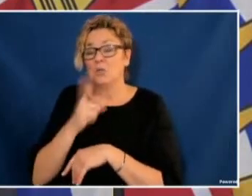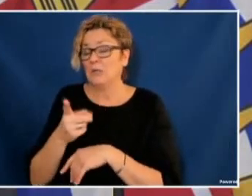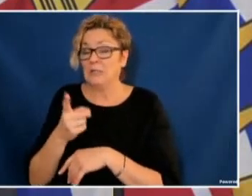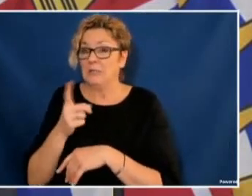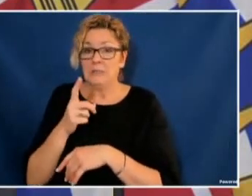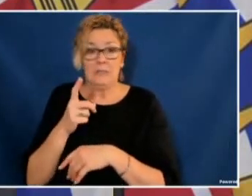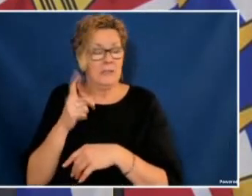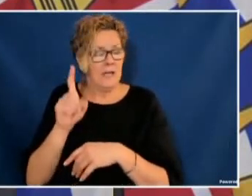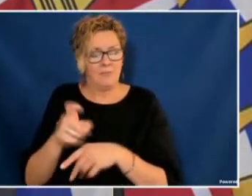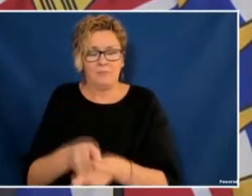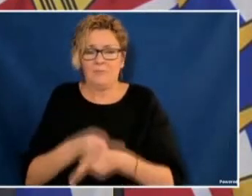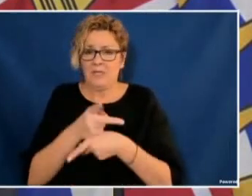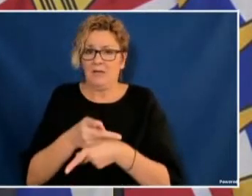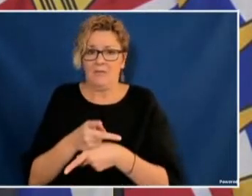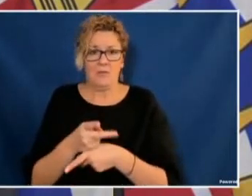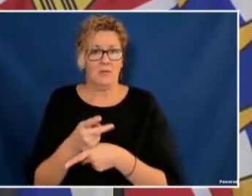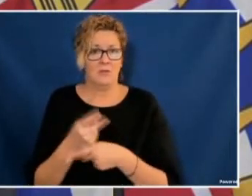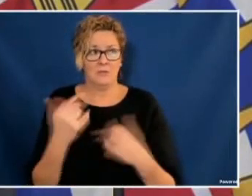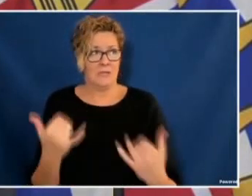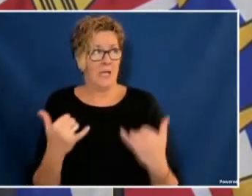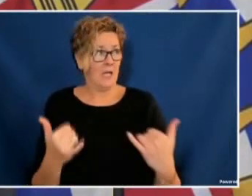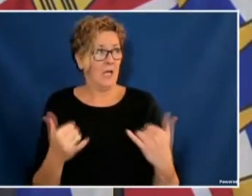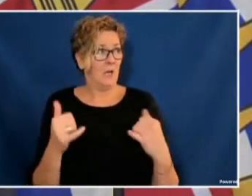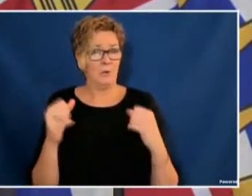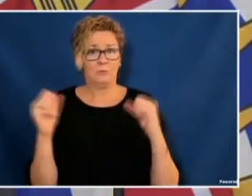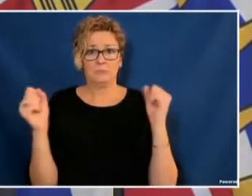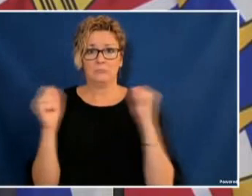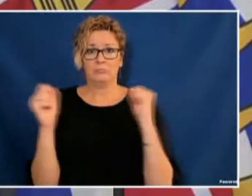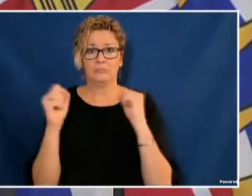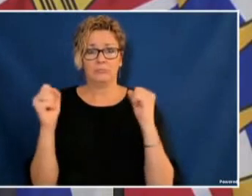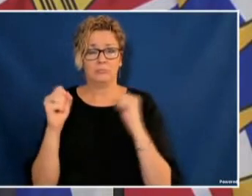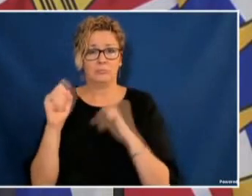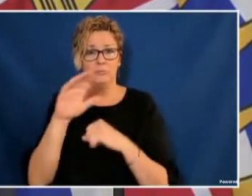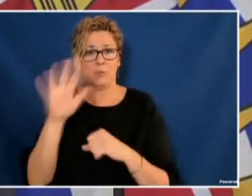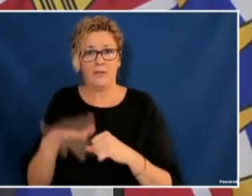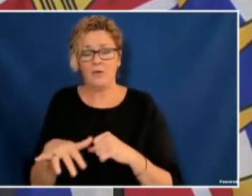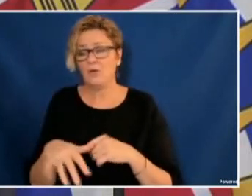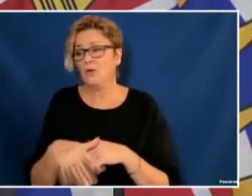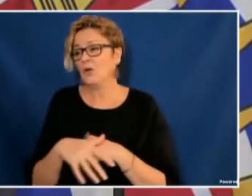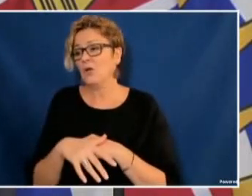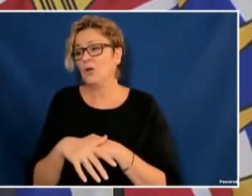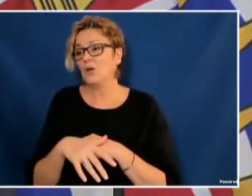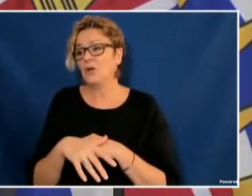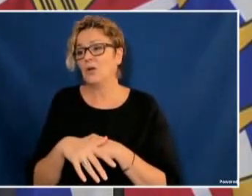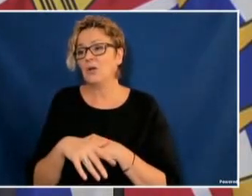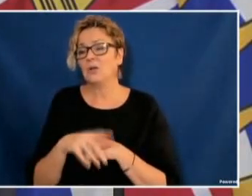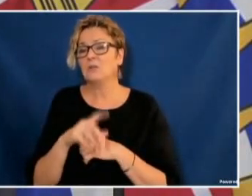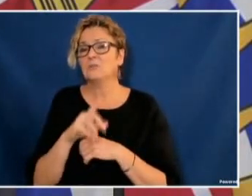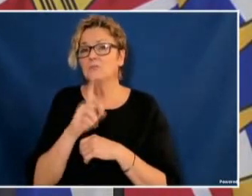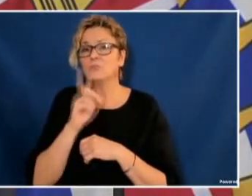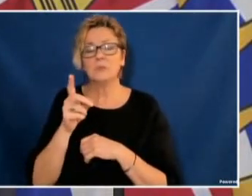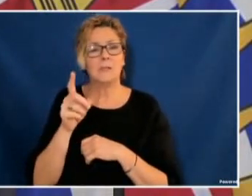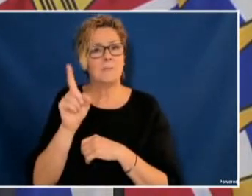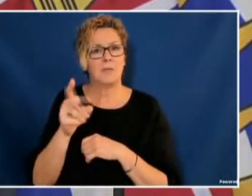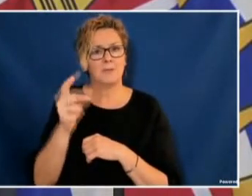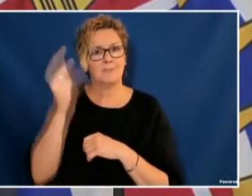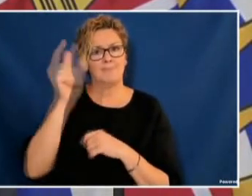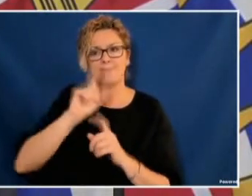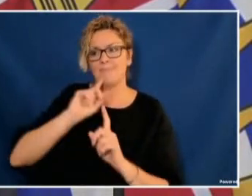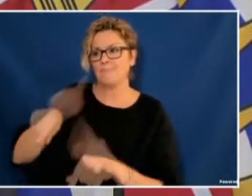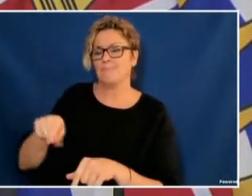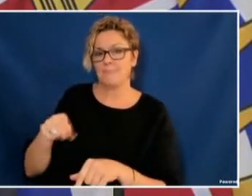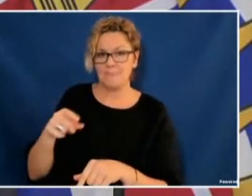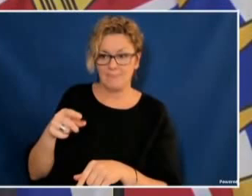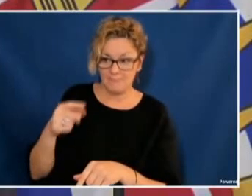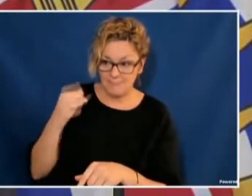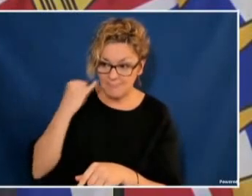count, 46 people dying over 3 days, is the equivalent of 2/3 of the ICU count dying